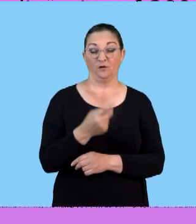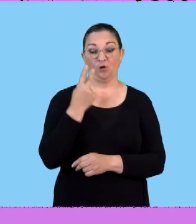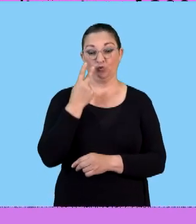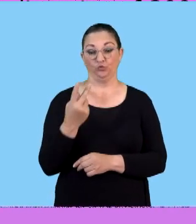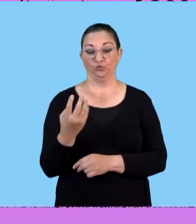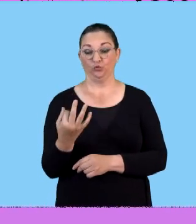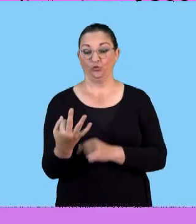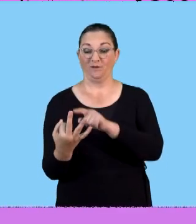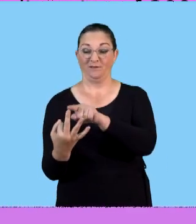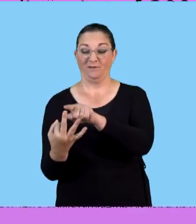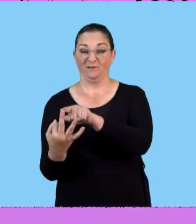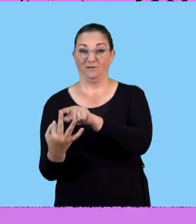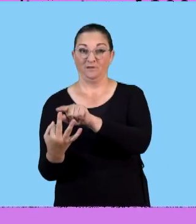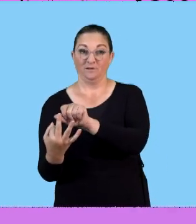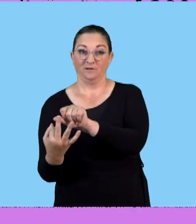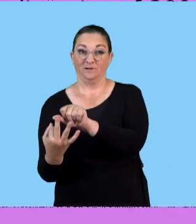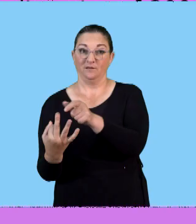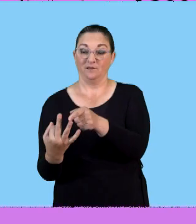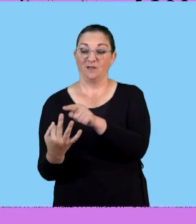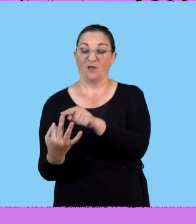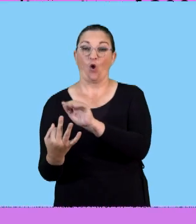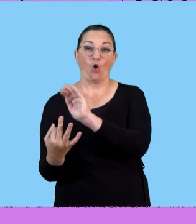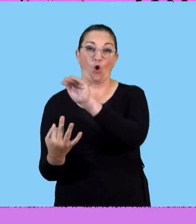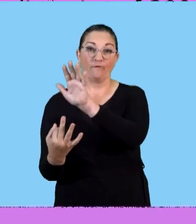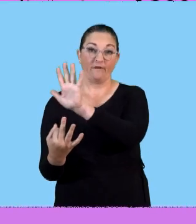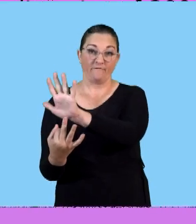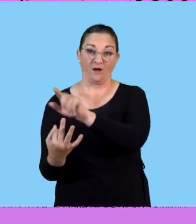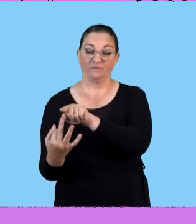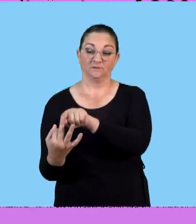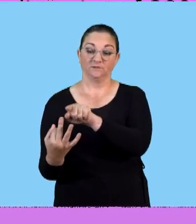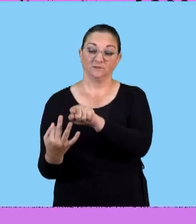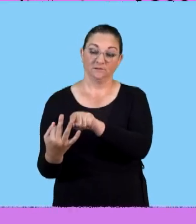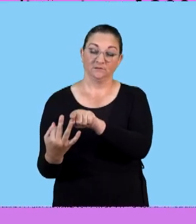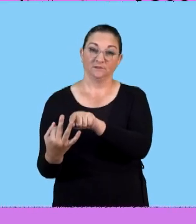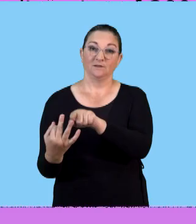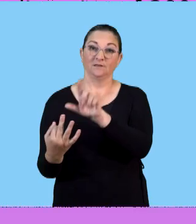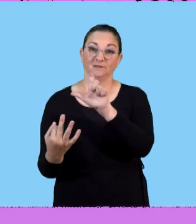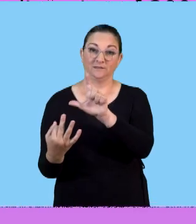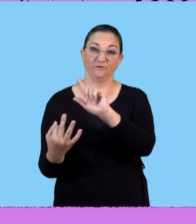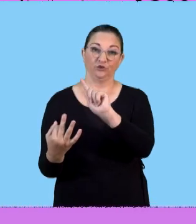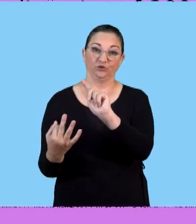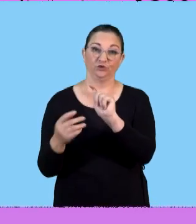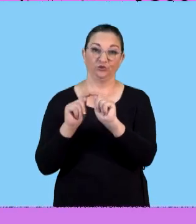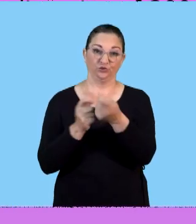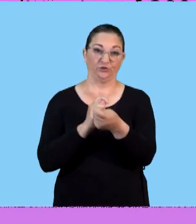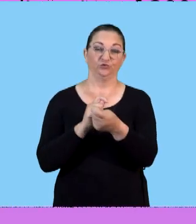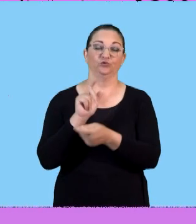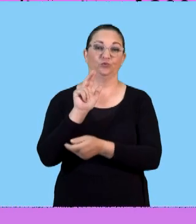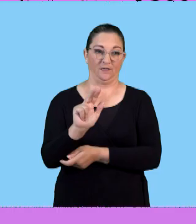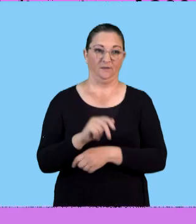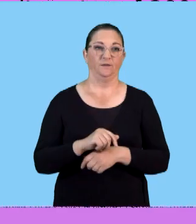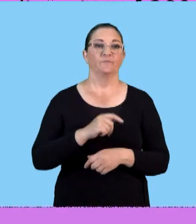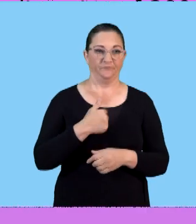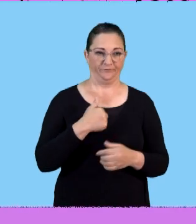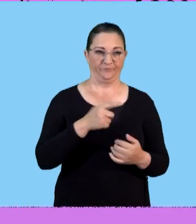so I look at the third digit after my decimal, right? That's more than 5. So therefore, the 7 becomes an 8. Guys,